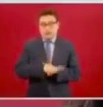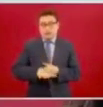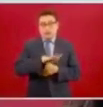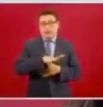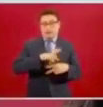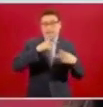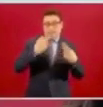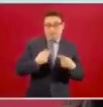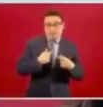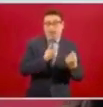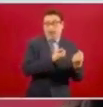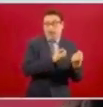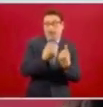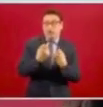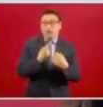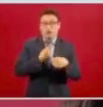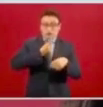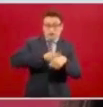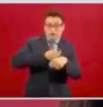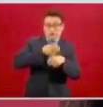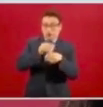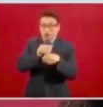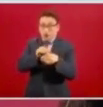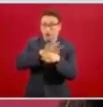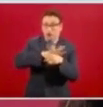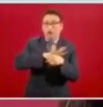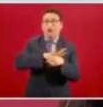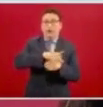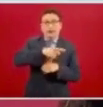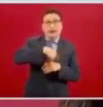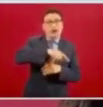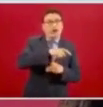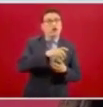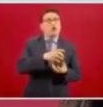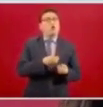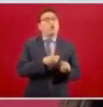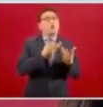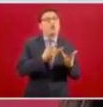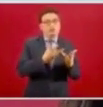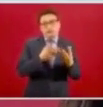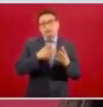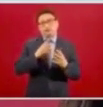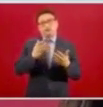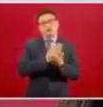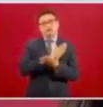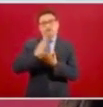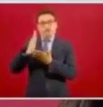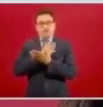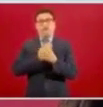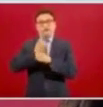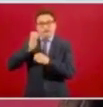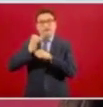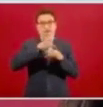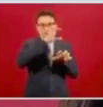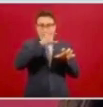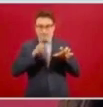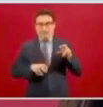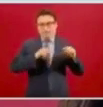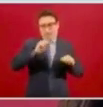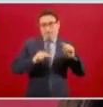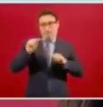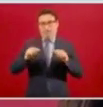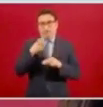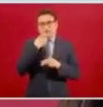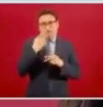with regard to or as compared to the group of people who became infected. And here they